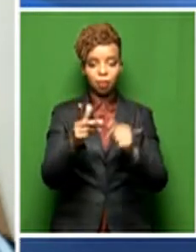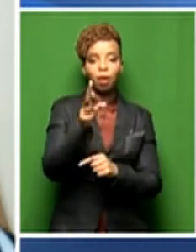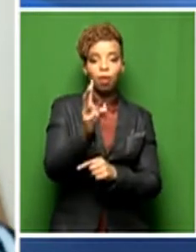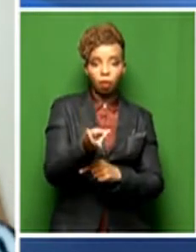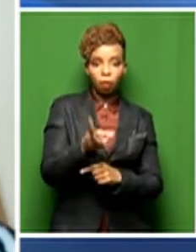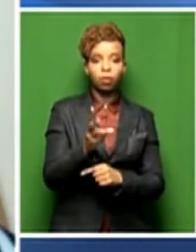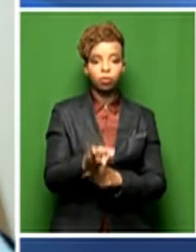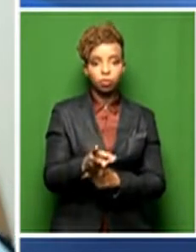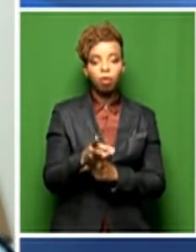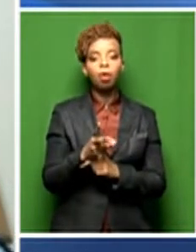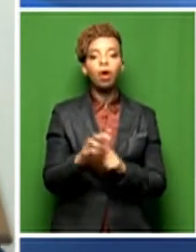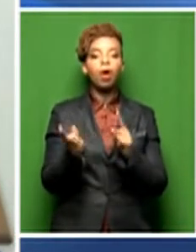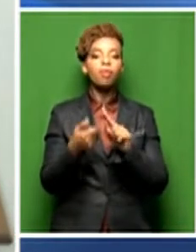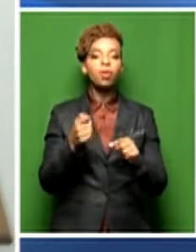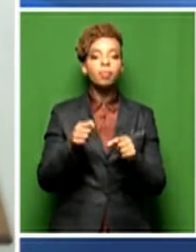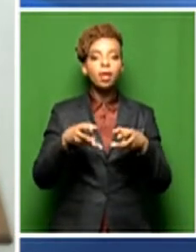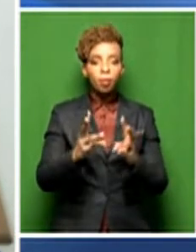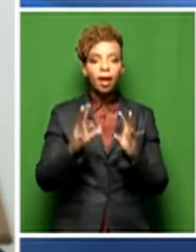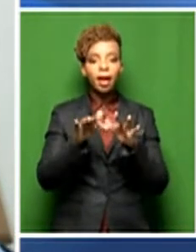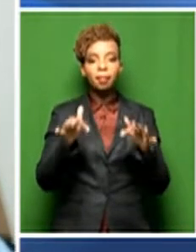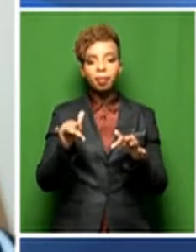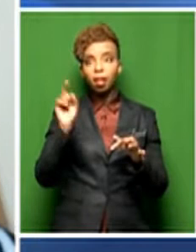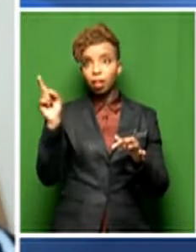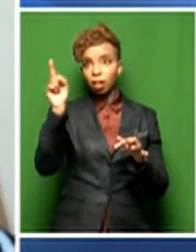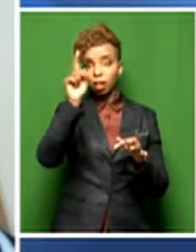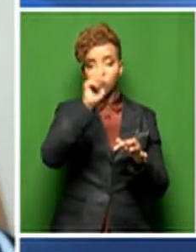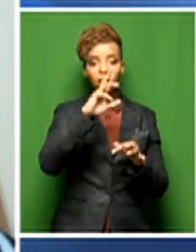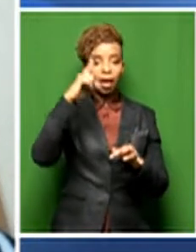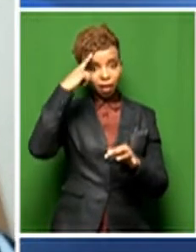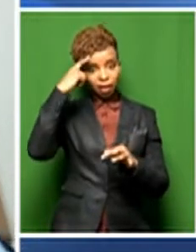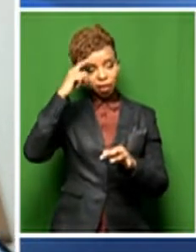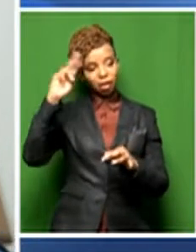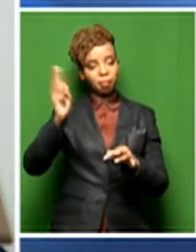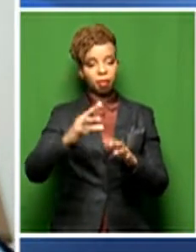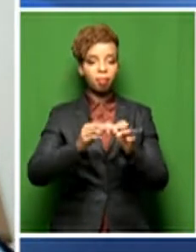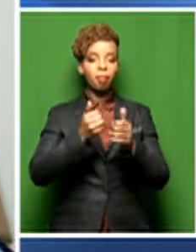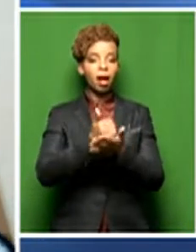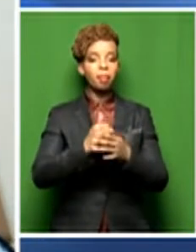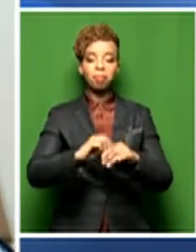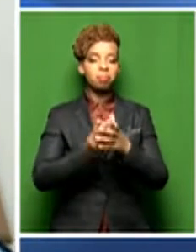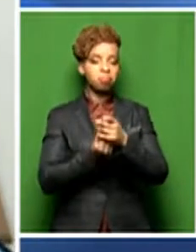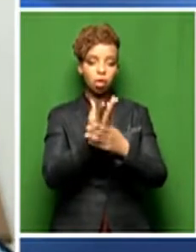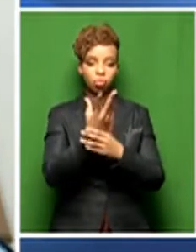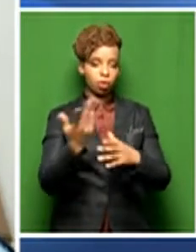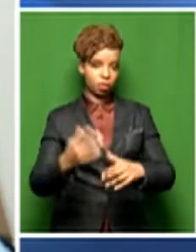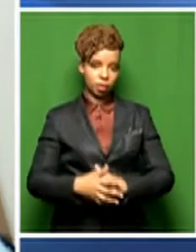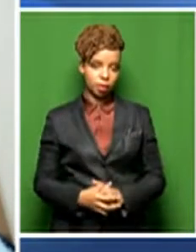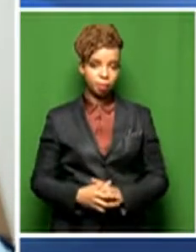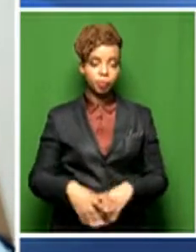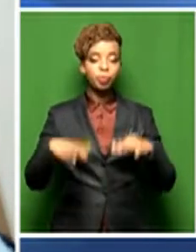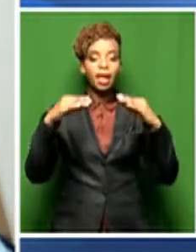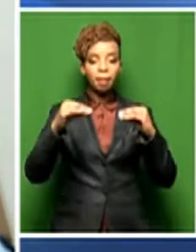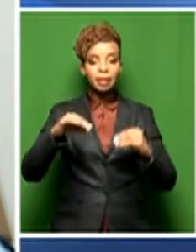growth and greatness. As Business Women Circle, we have business women members. I mean,